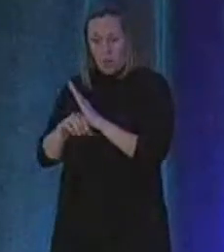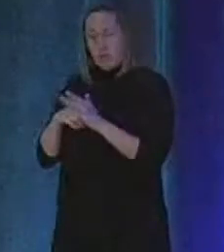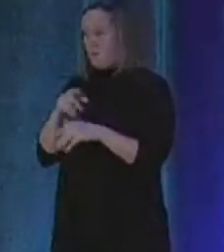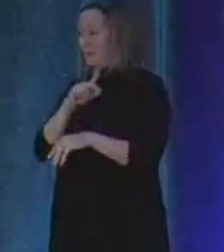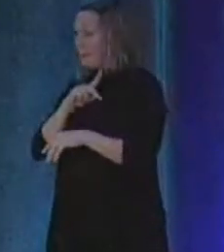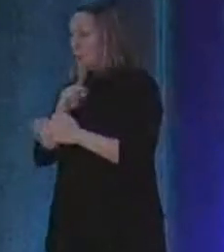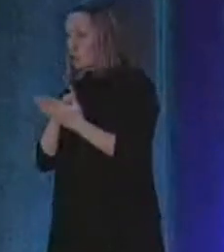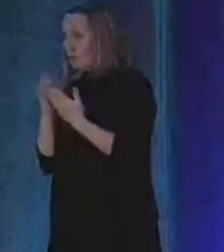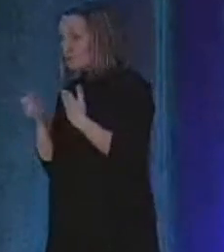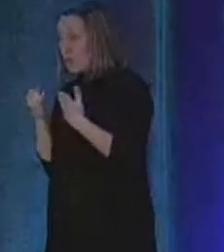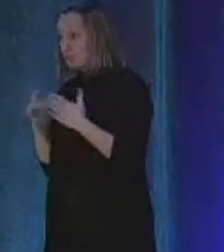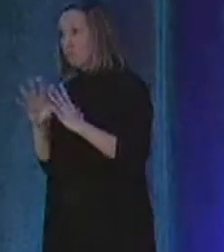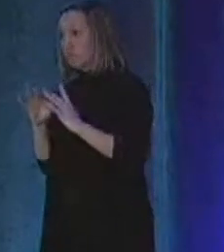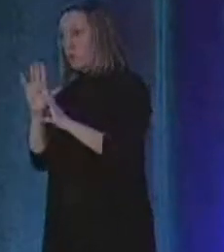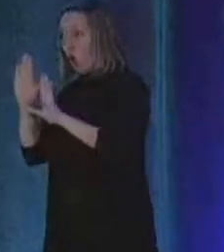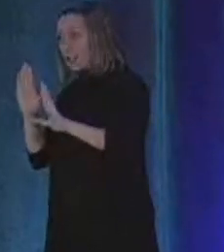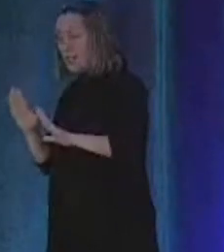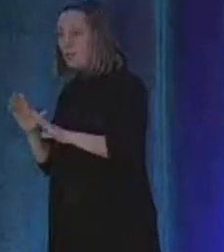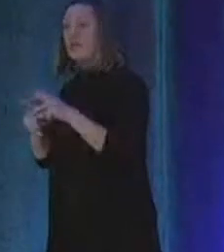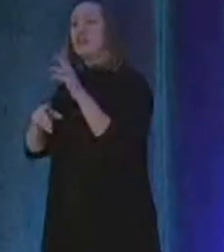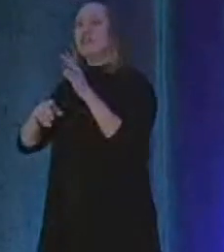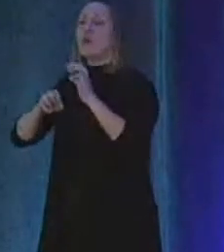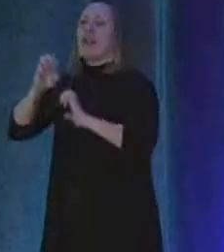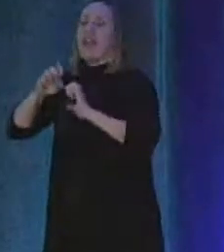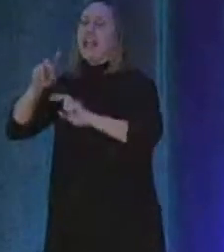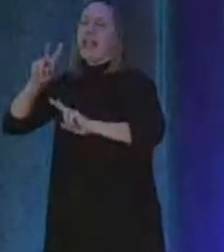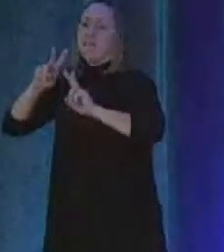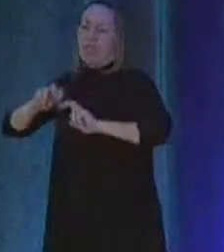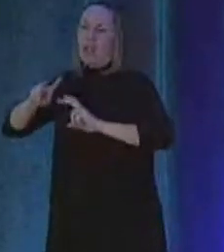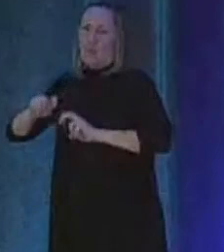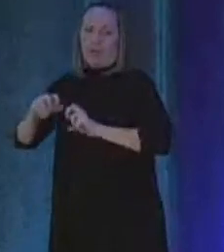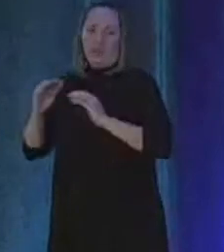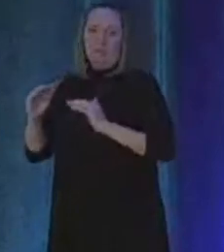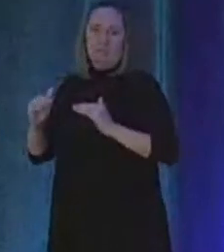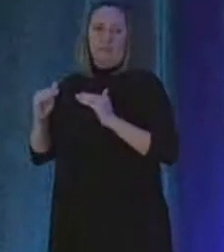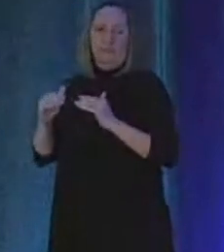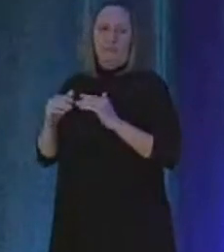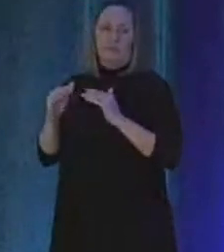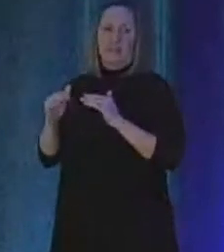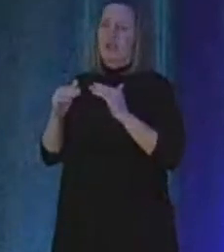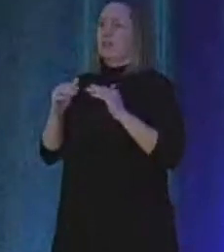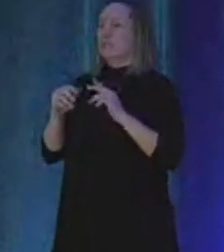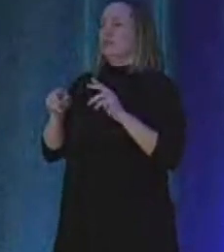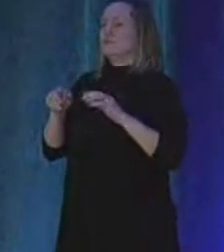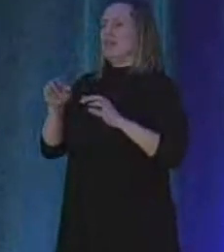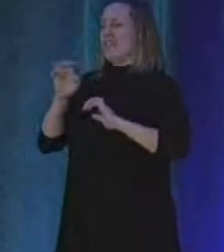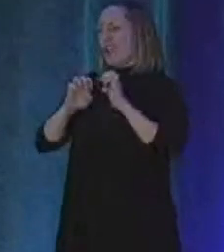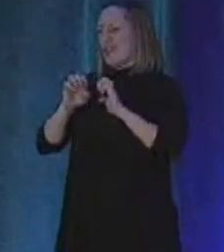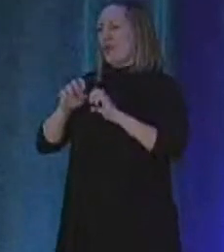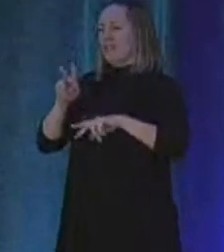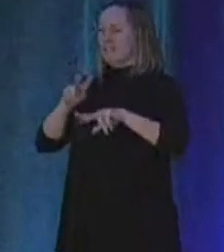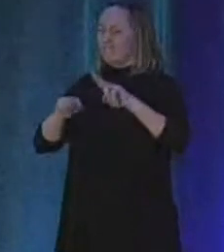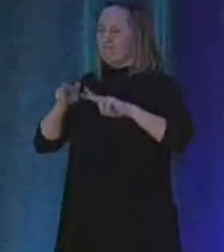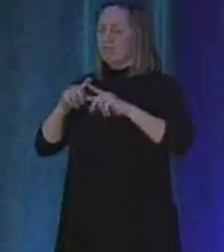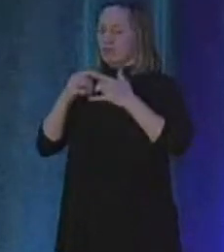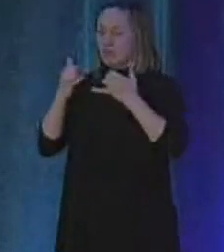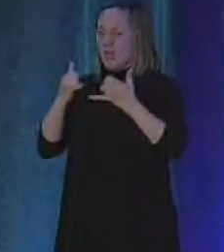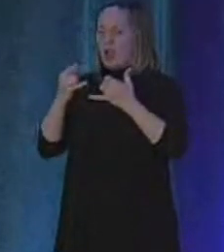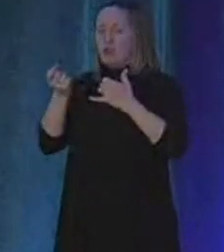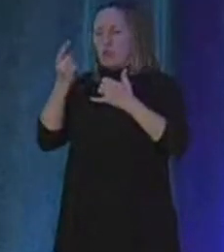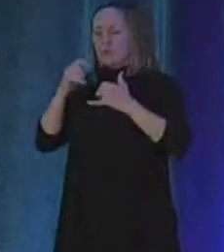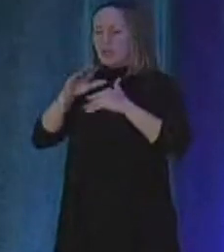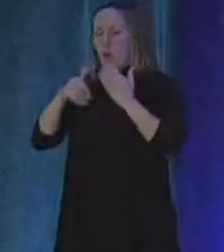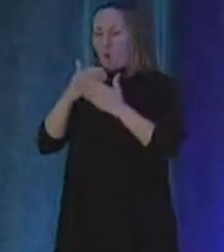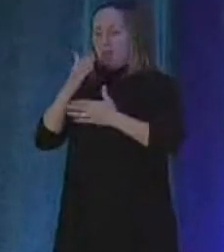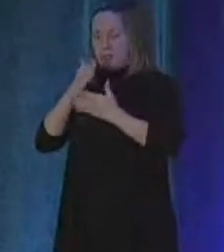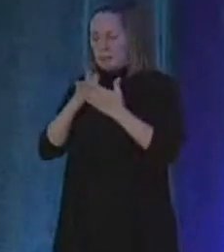this though. Then you start evaluating. That's kind of the piece that I was starting to dive into there. Okay, so now I understand all these pieces. I'm